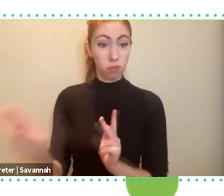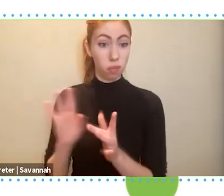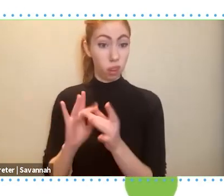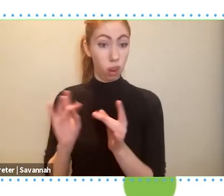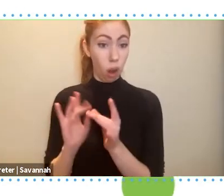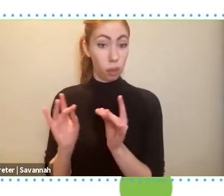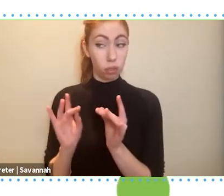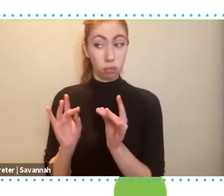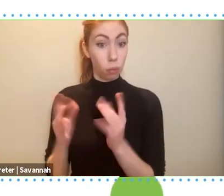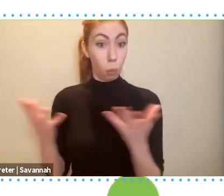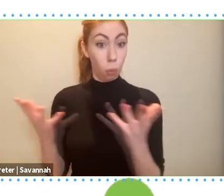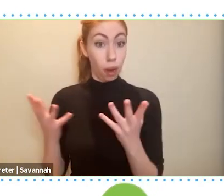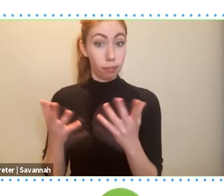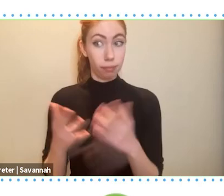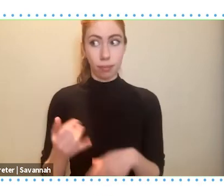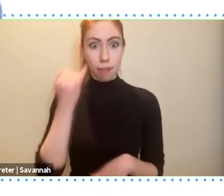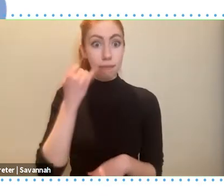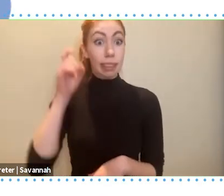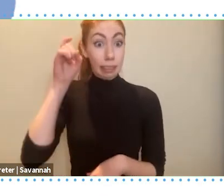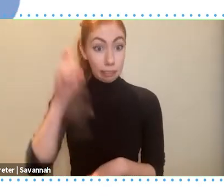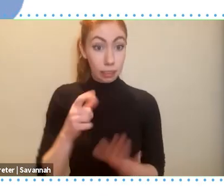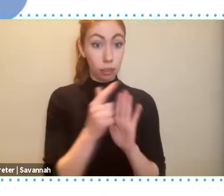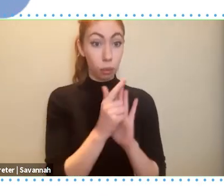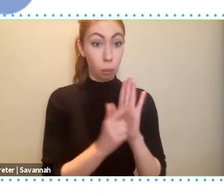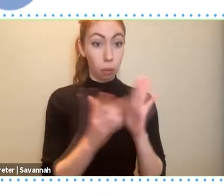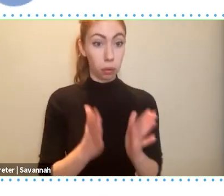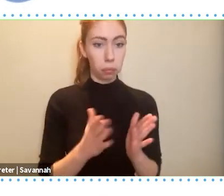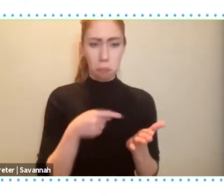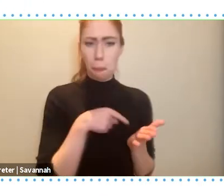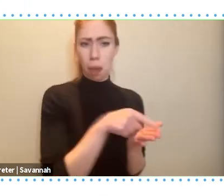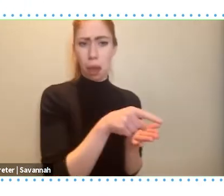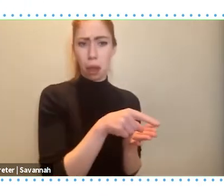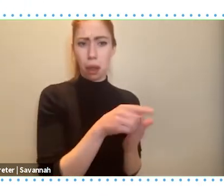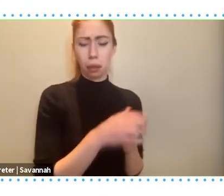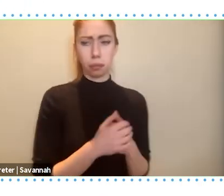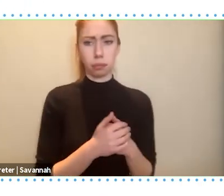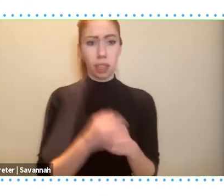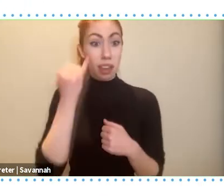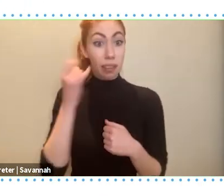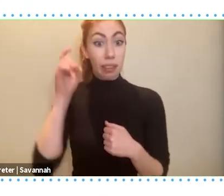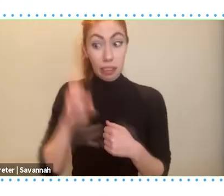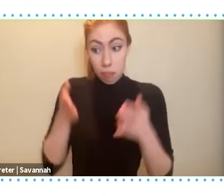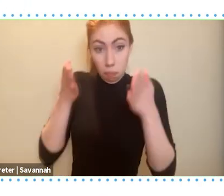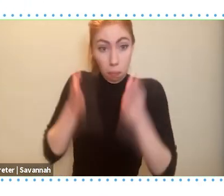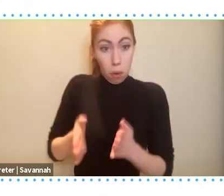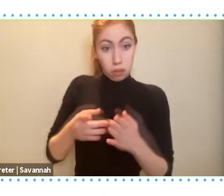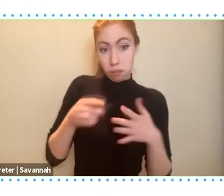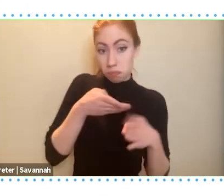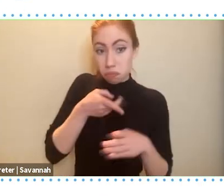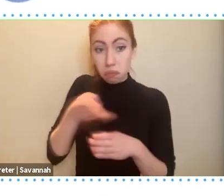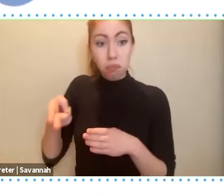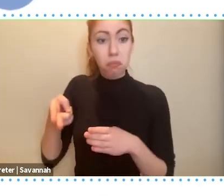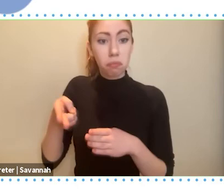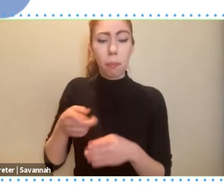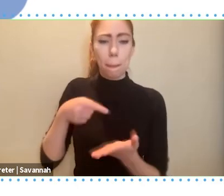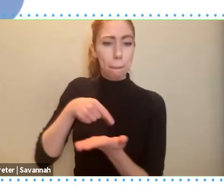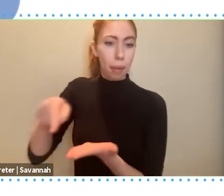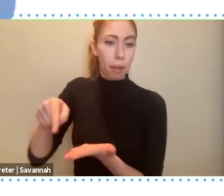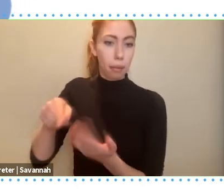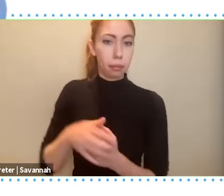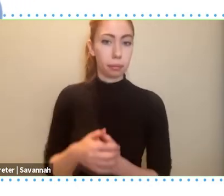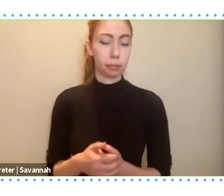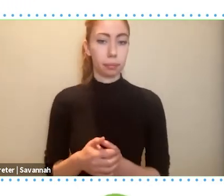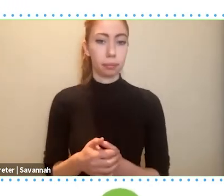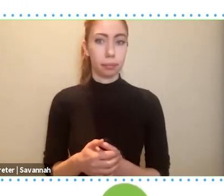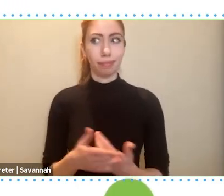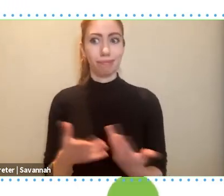lawyer. If you need expertise, pay for an expertise. And I saw this mentioned in the chat to say those kinds of levels of expertise are expensive.